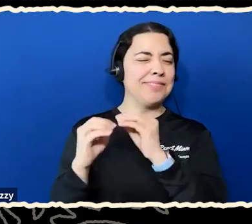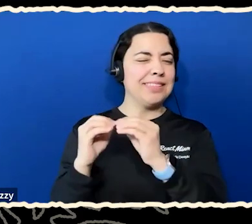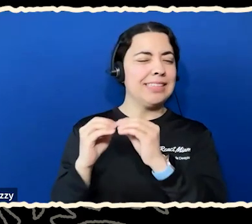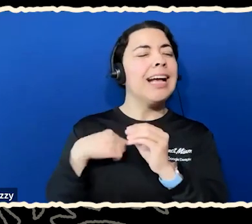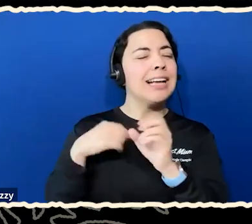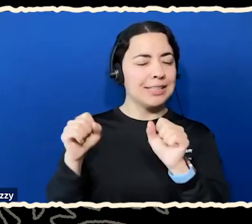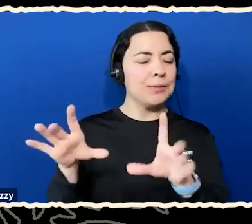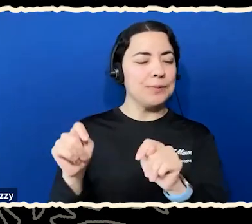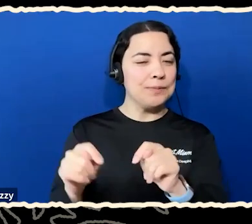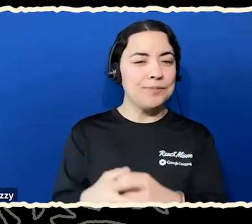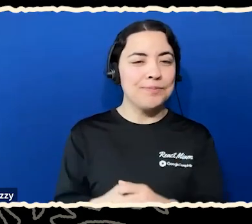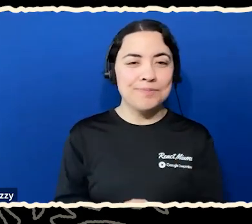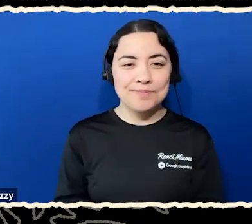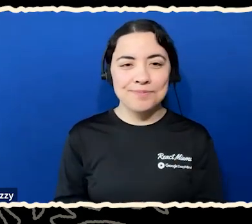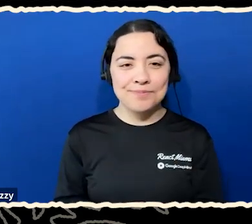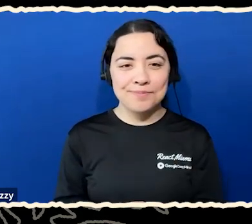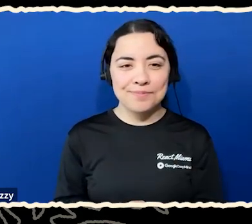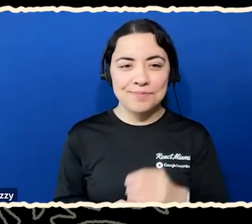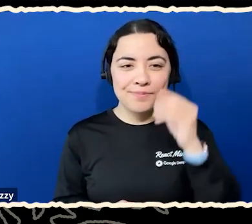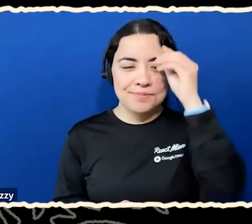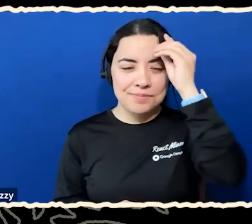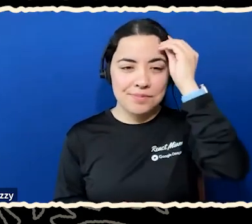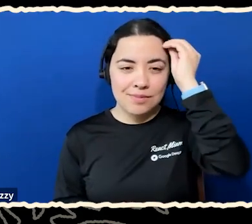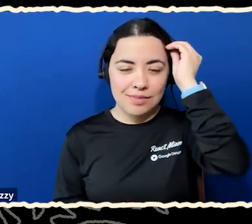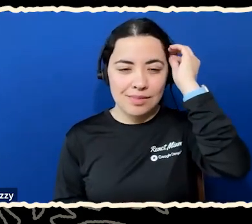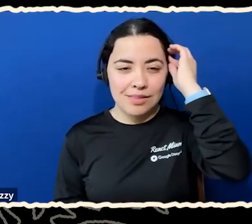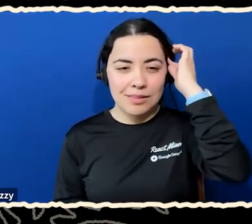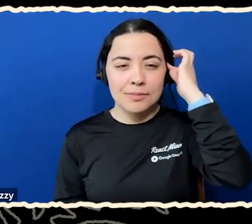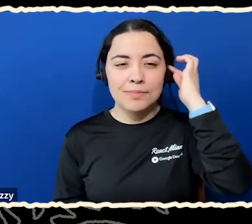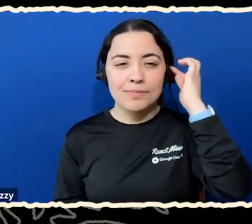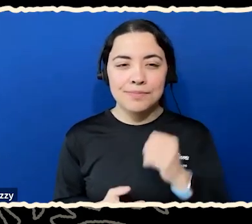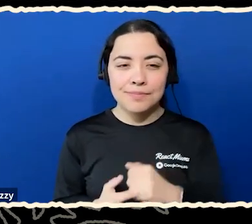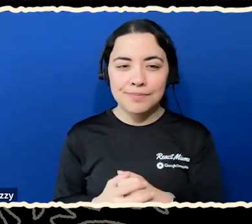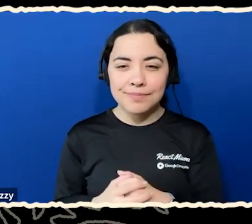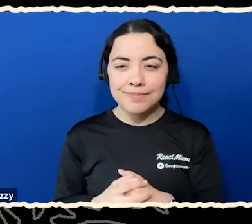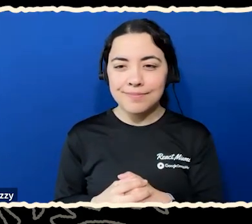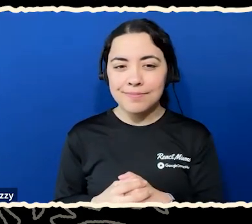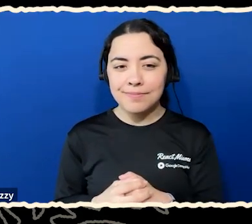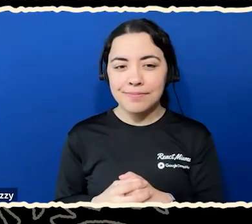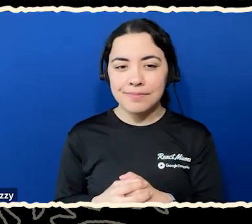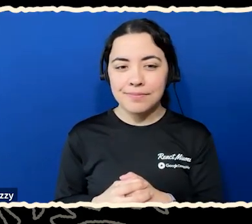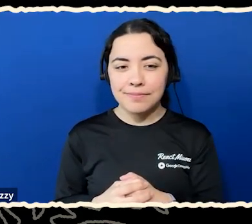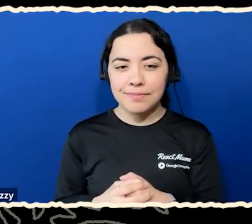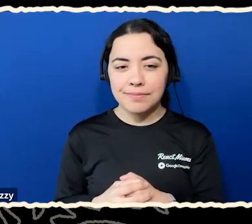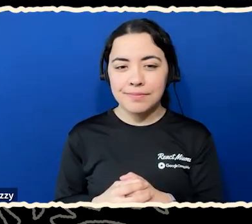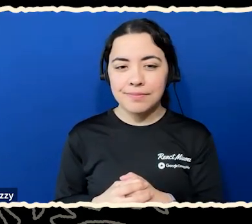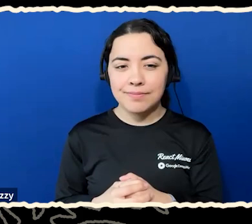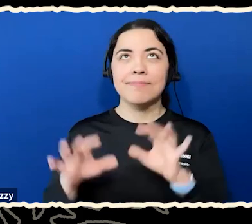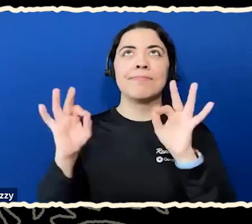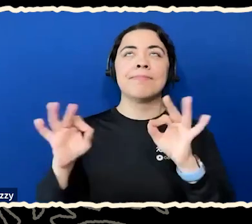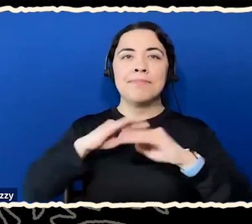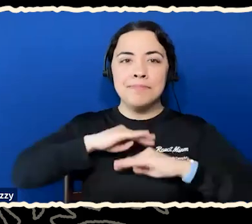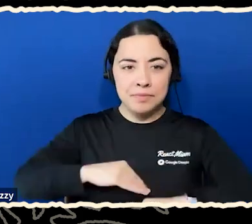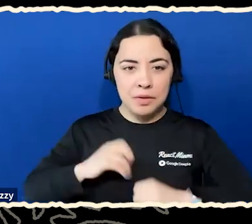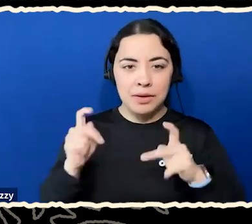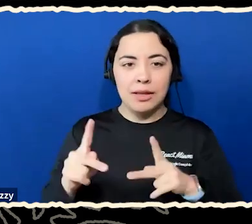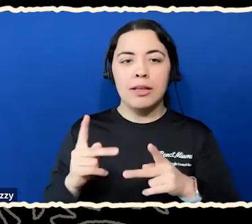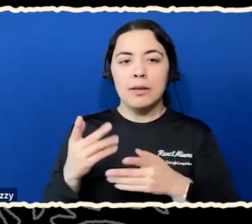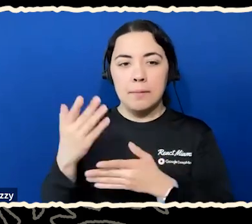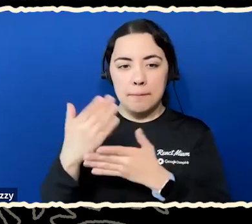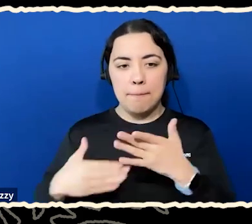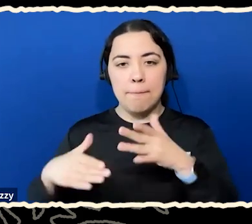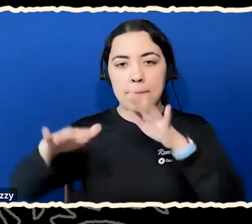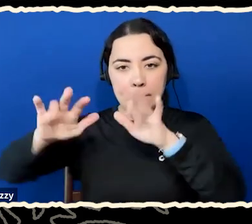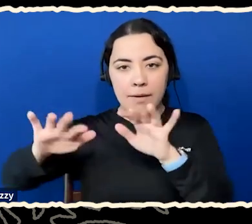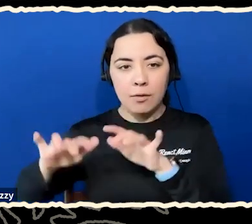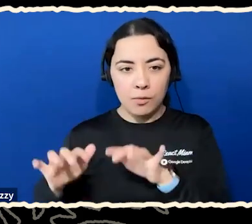this. Okay, there it is. Oh, thank God. Okay, manual coding. We're going to get through